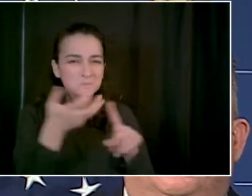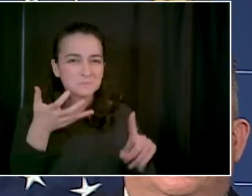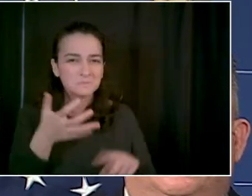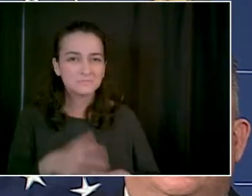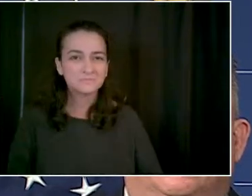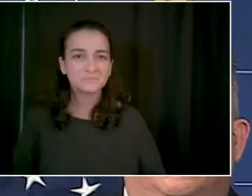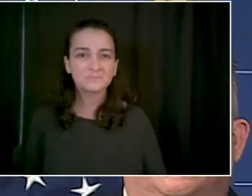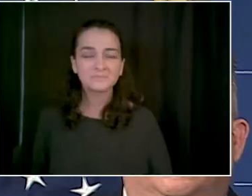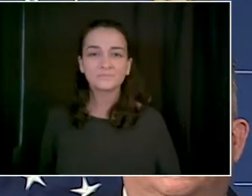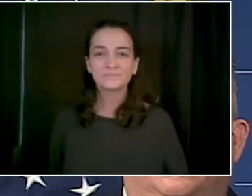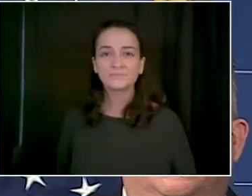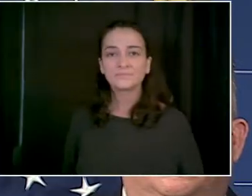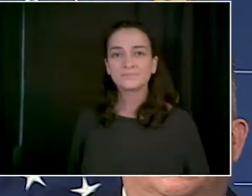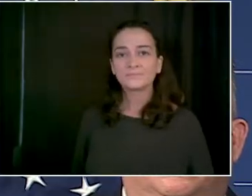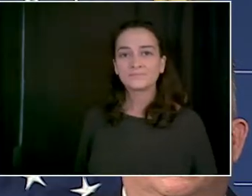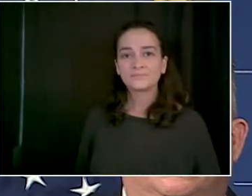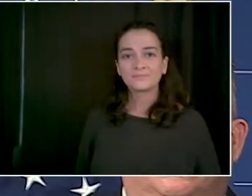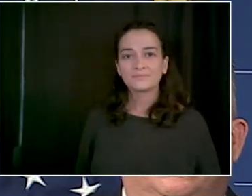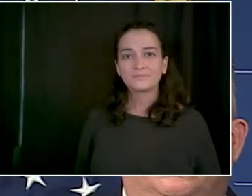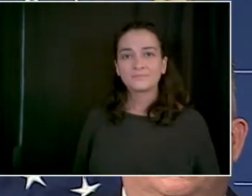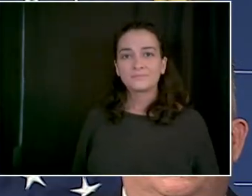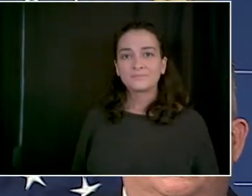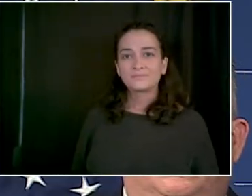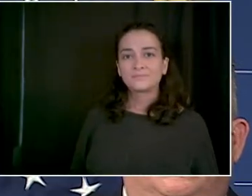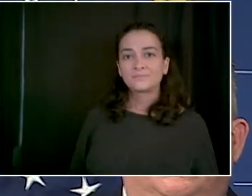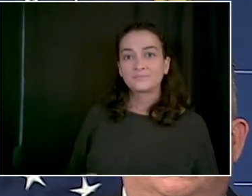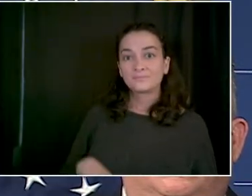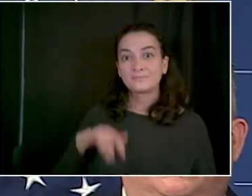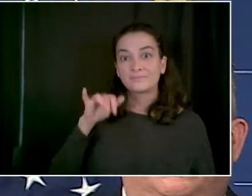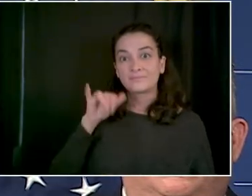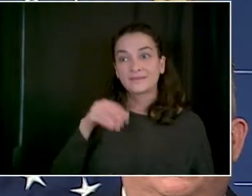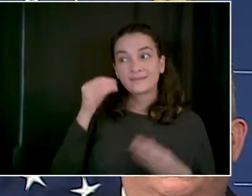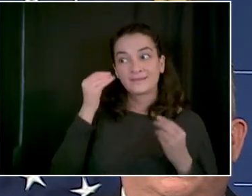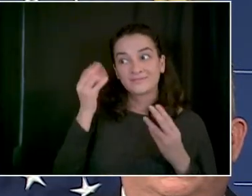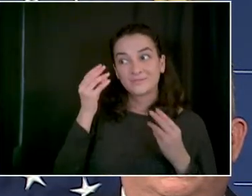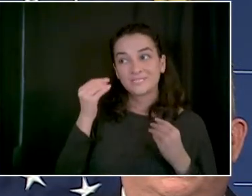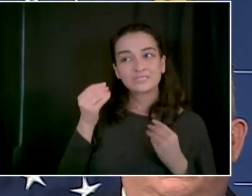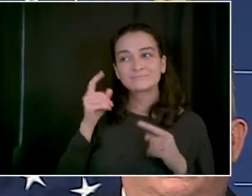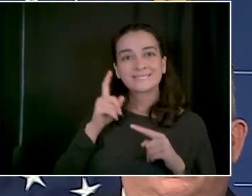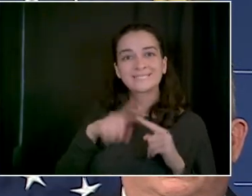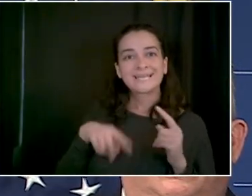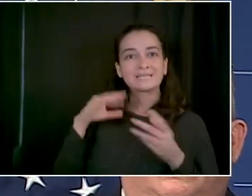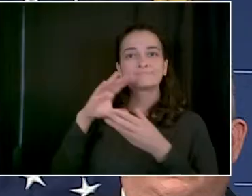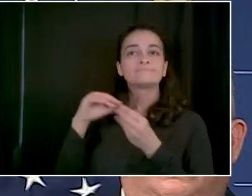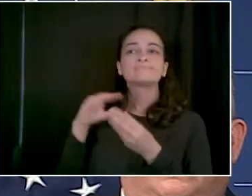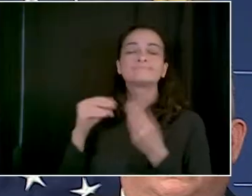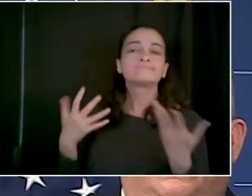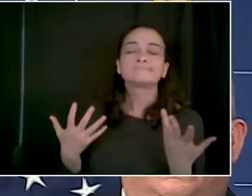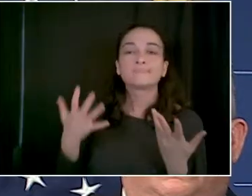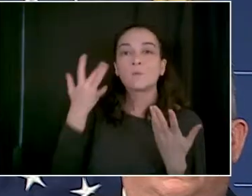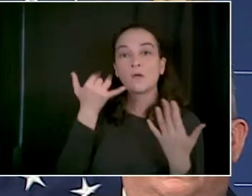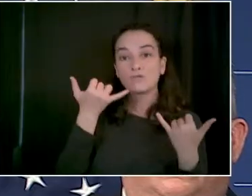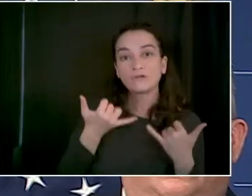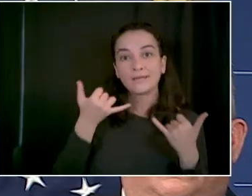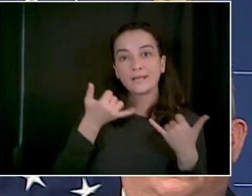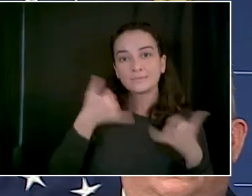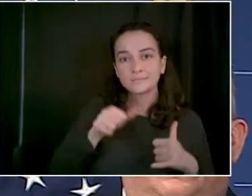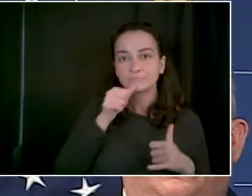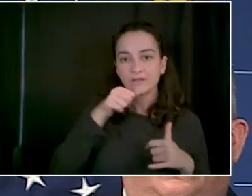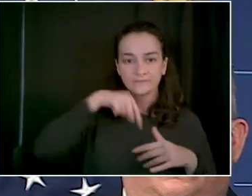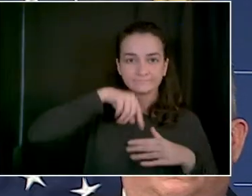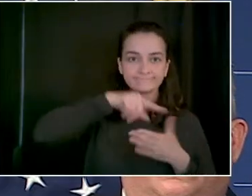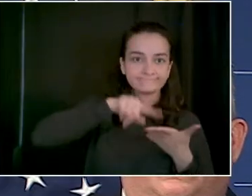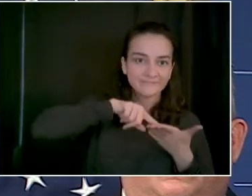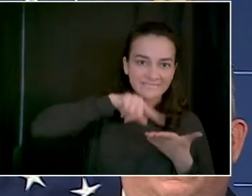can. We got a call from HSI, not New York, I believe it was HSI in